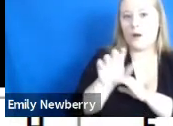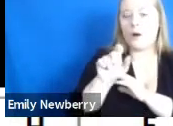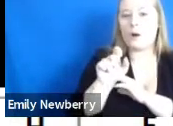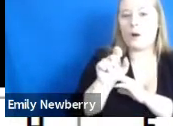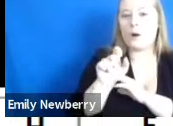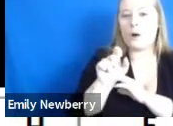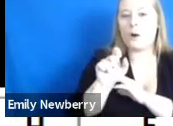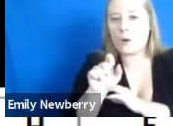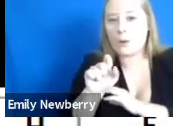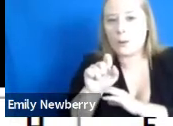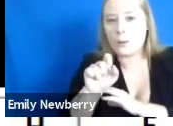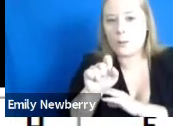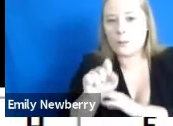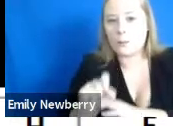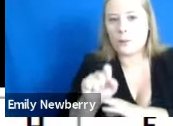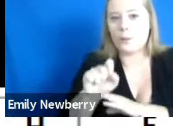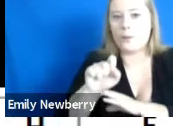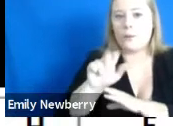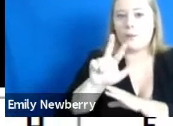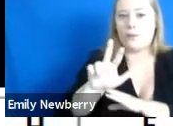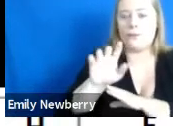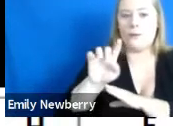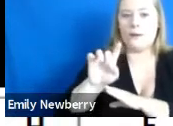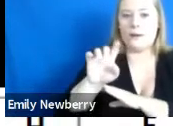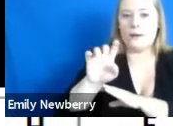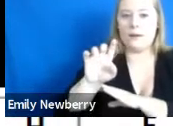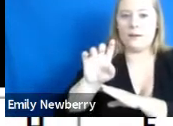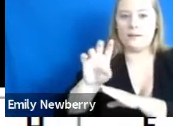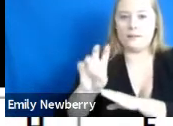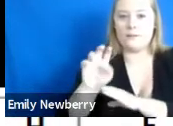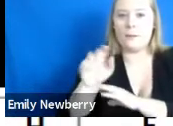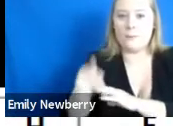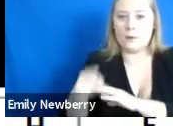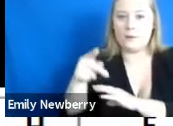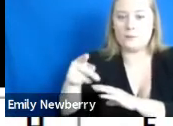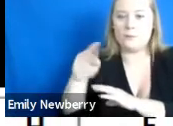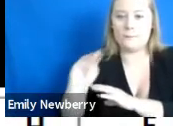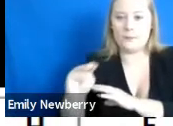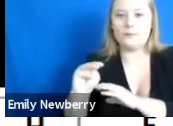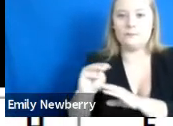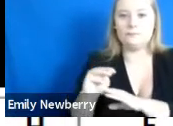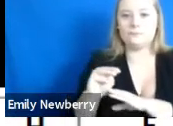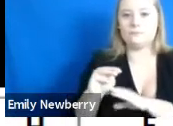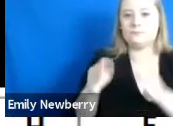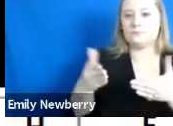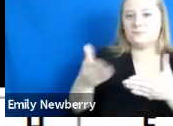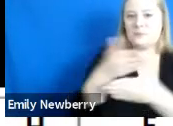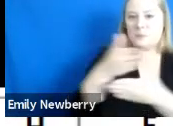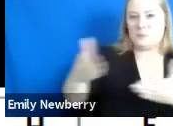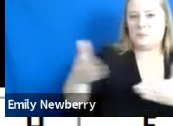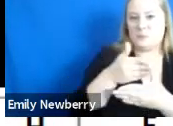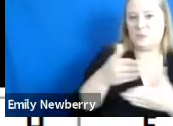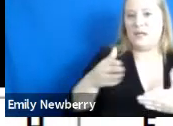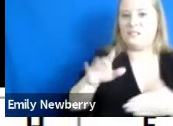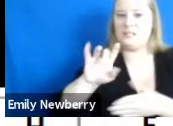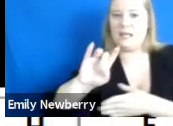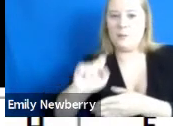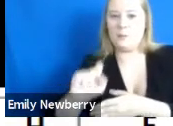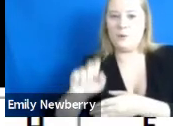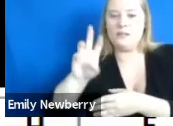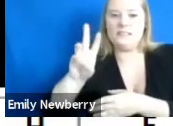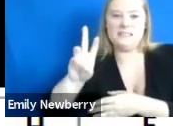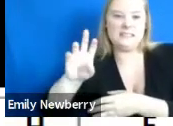million. However, the range varies from 3.87 to 8.68 for other sites.